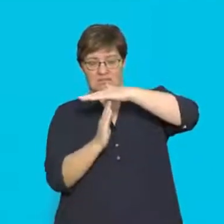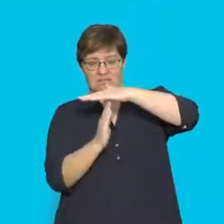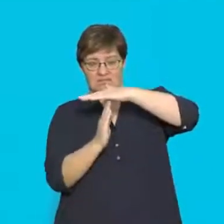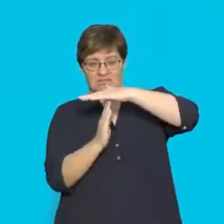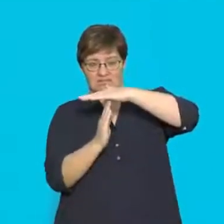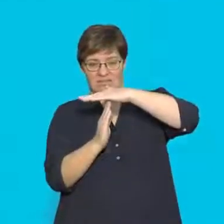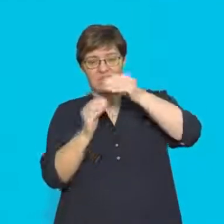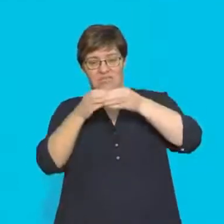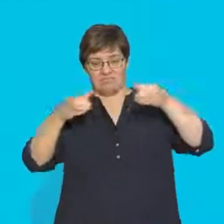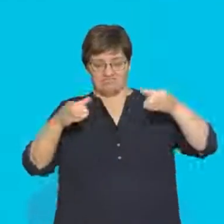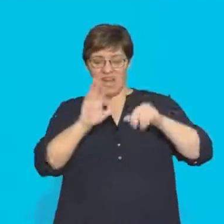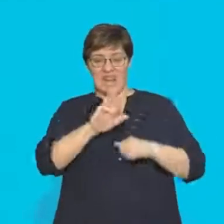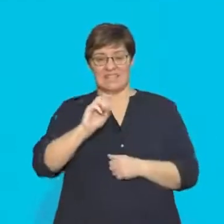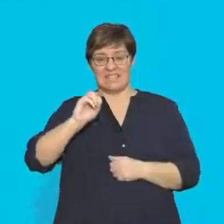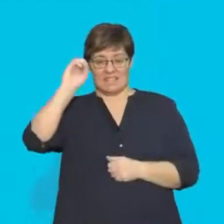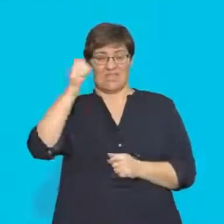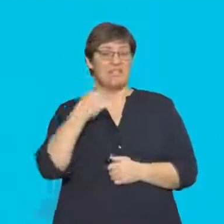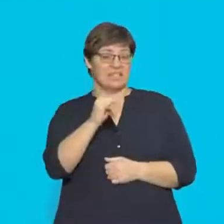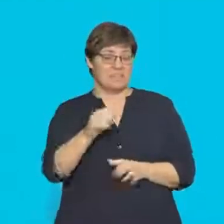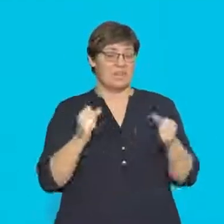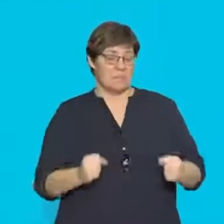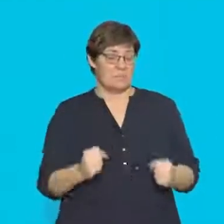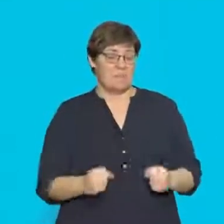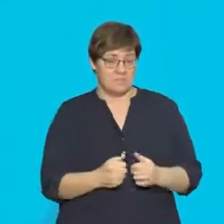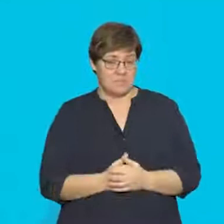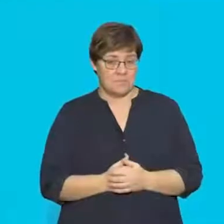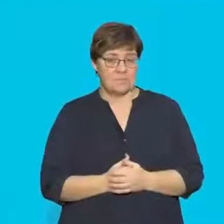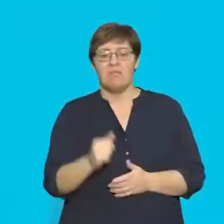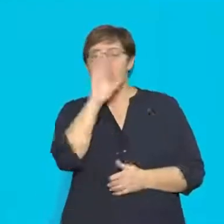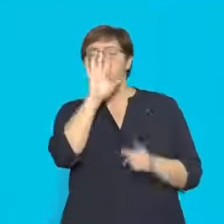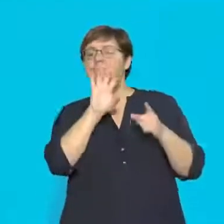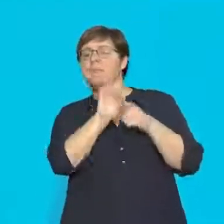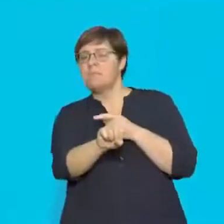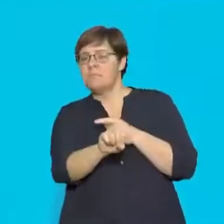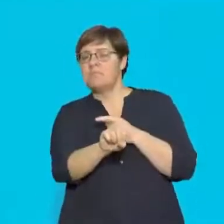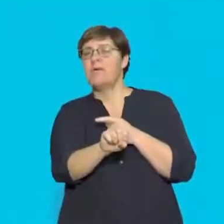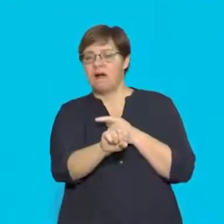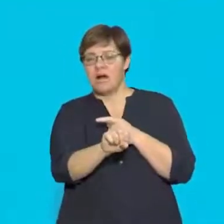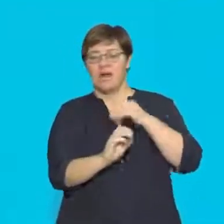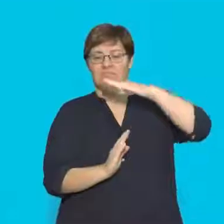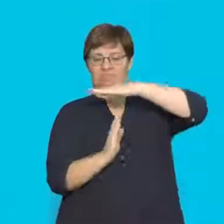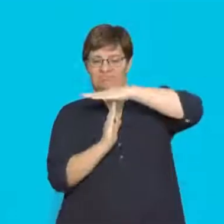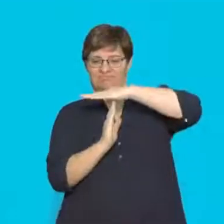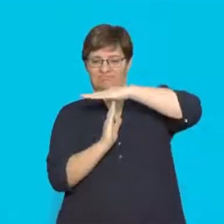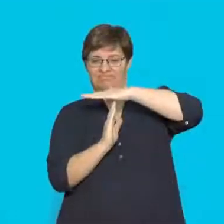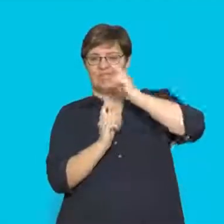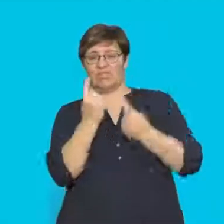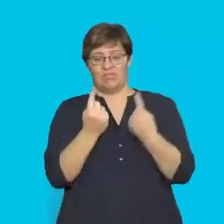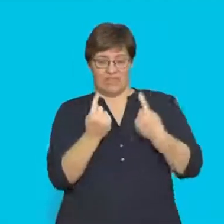current is passing through that conducting wire. And so you recognize they're perpendicular to each